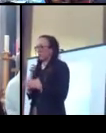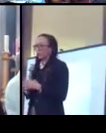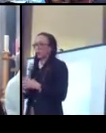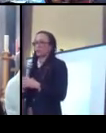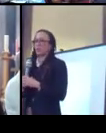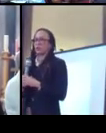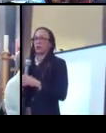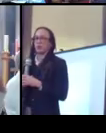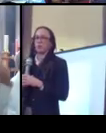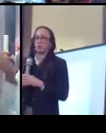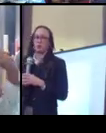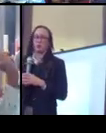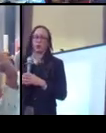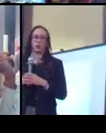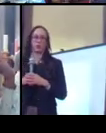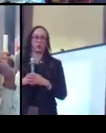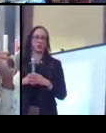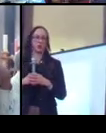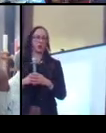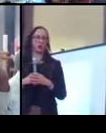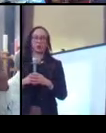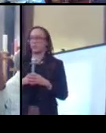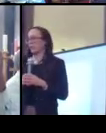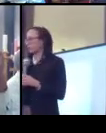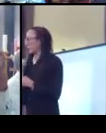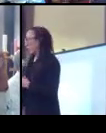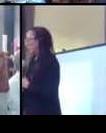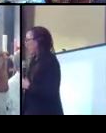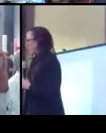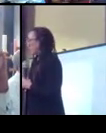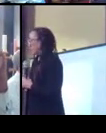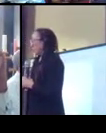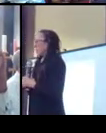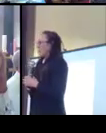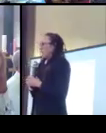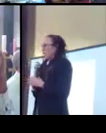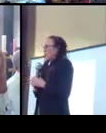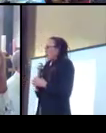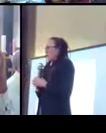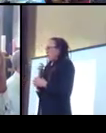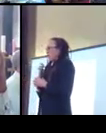there's a variety of things where those are described in more detail in there.